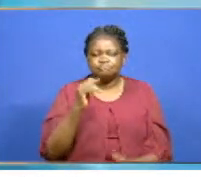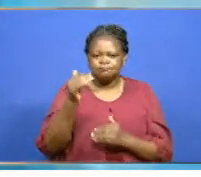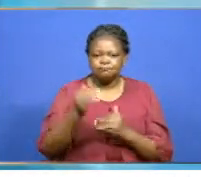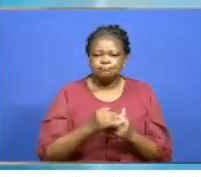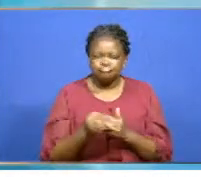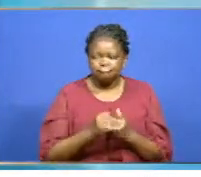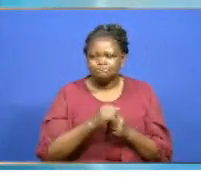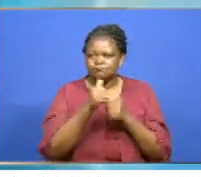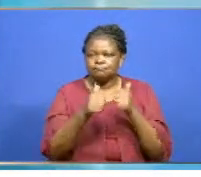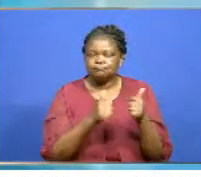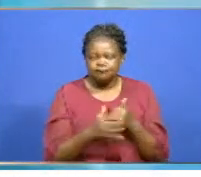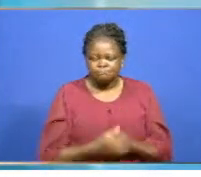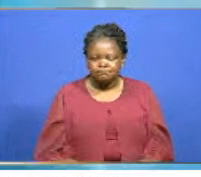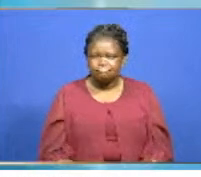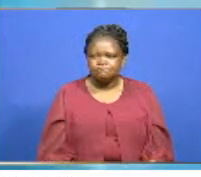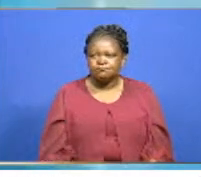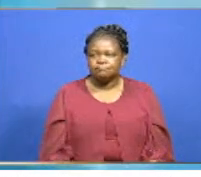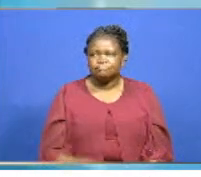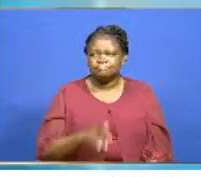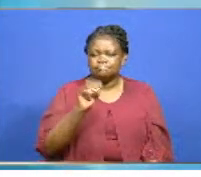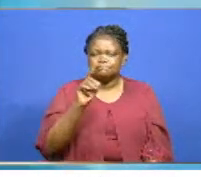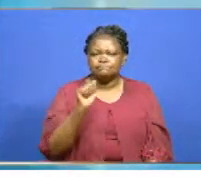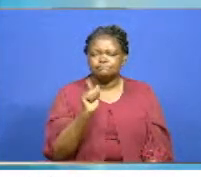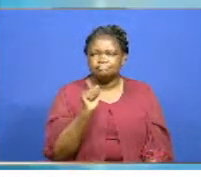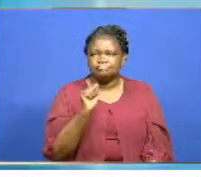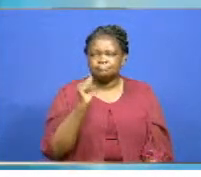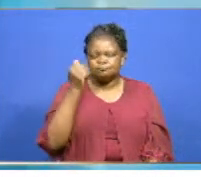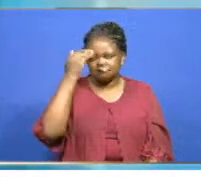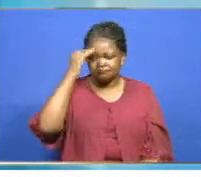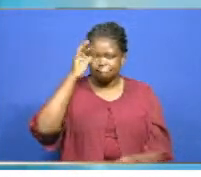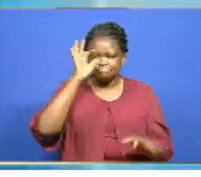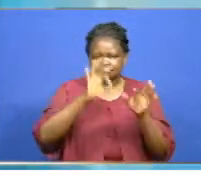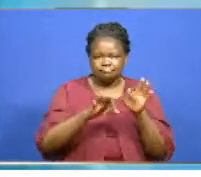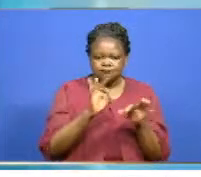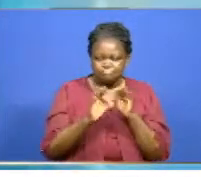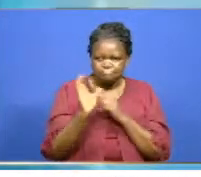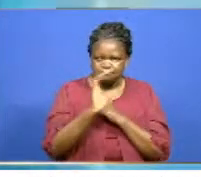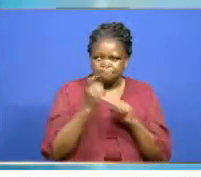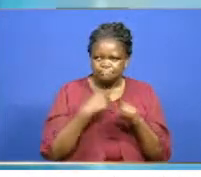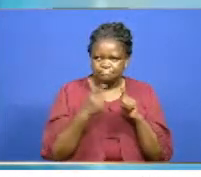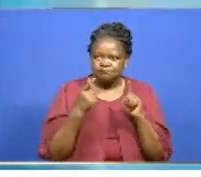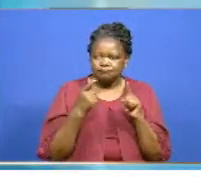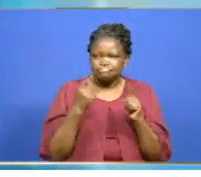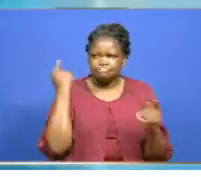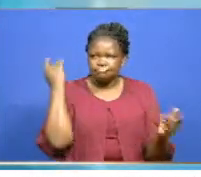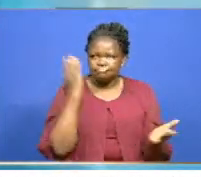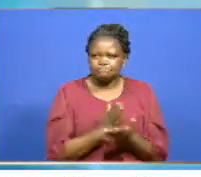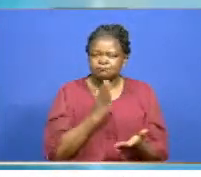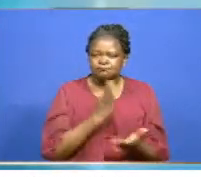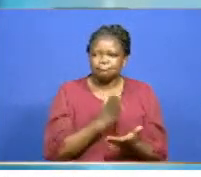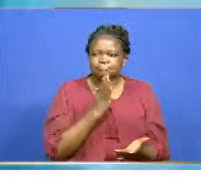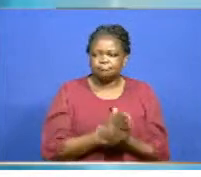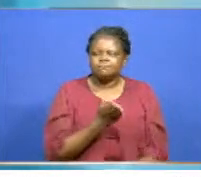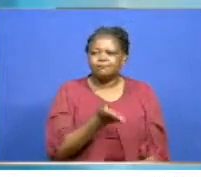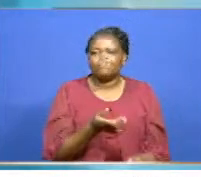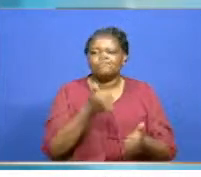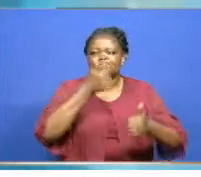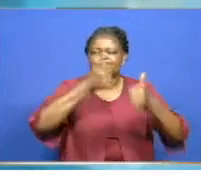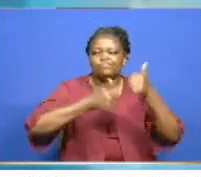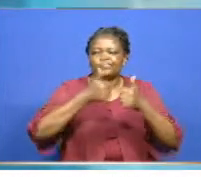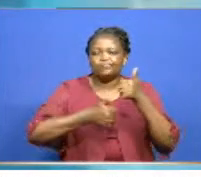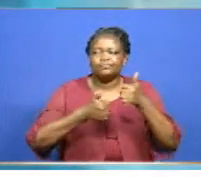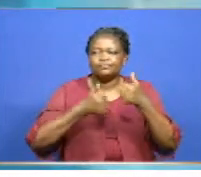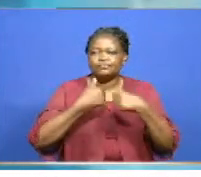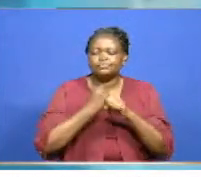to the other side of UDA. They know how to pick candidates, but the reality on the ground made him go